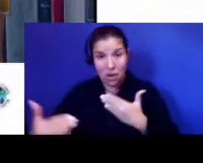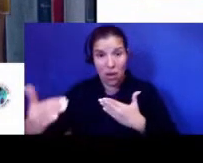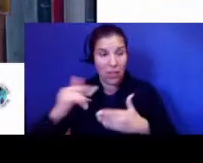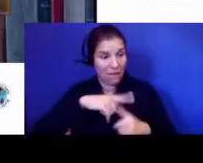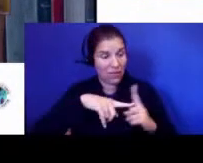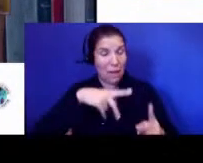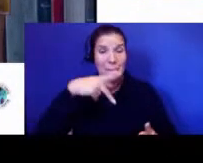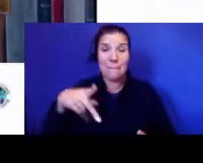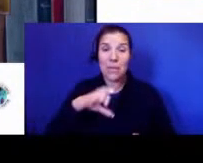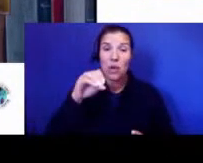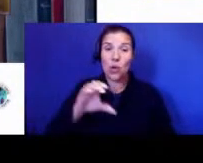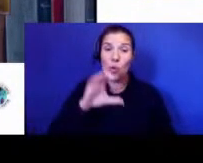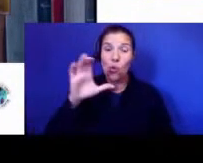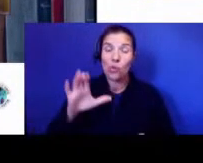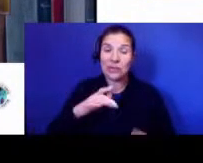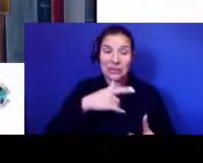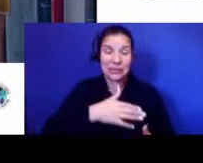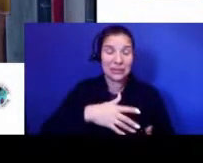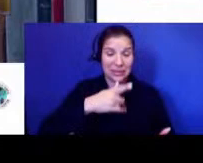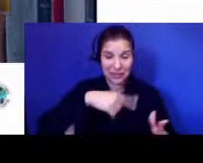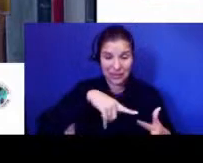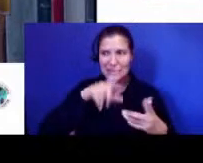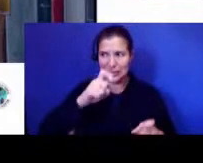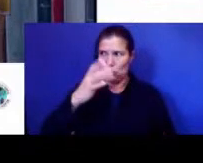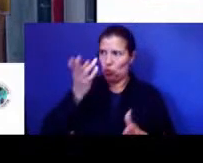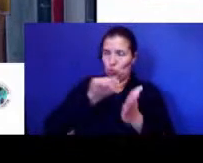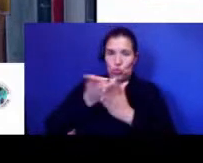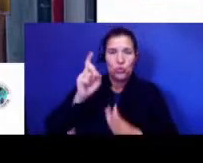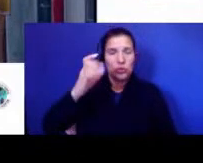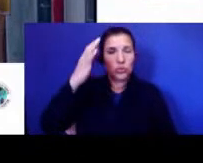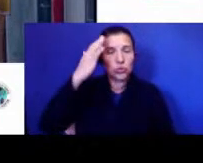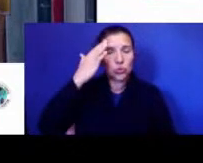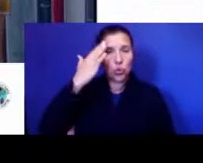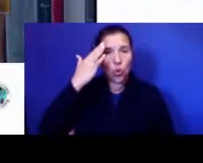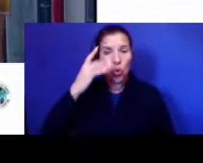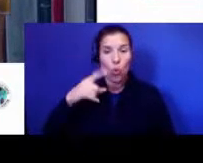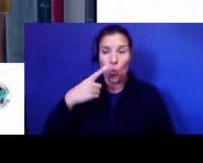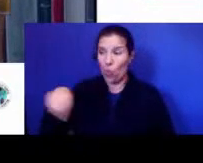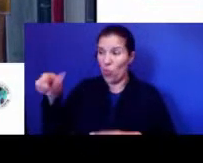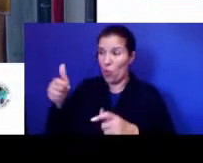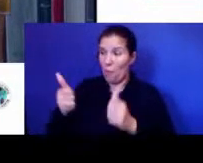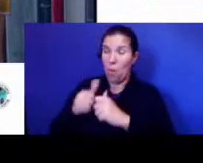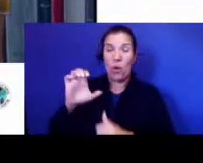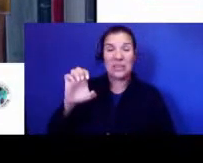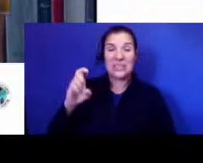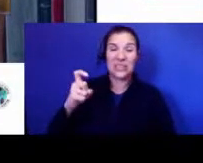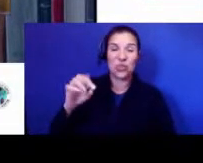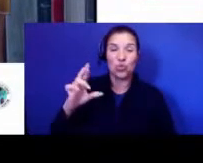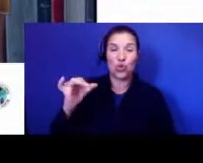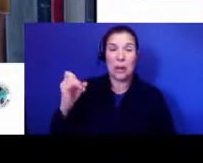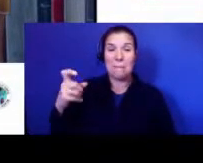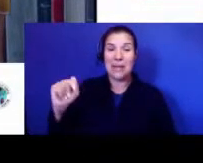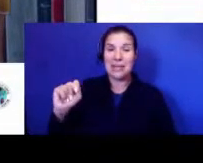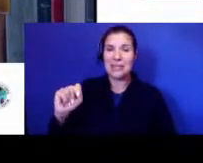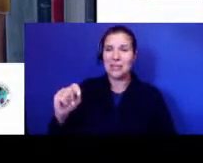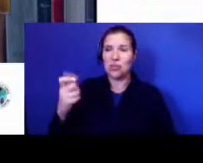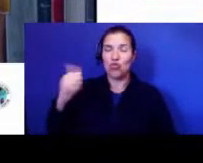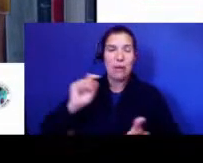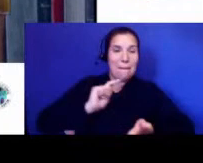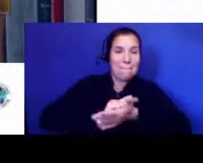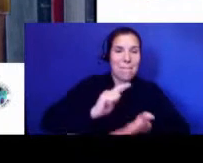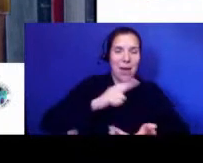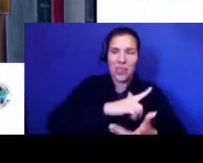color, these are the truths that they need to know. What extremists are trying to ban is simply survival